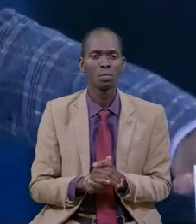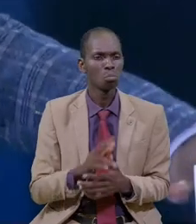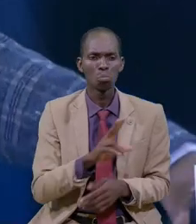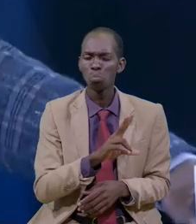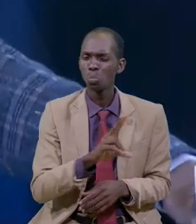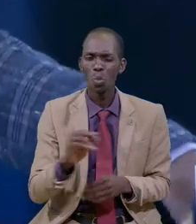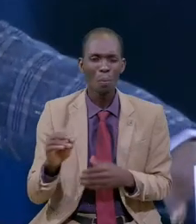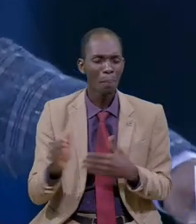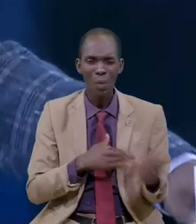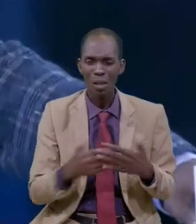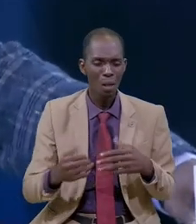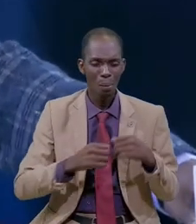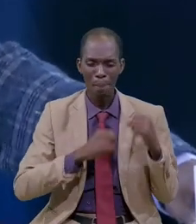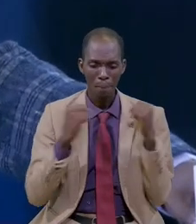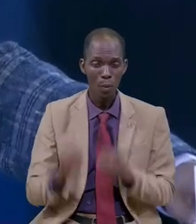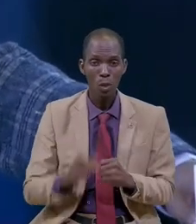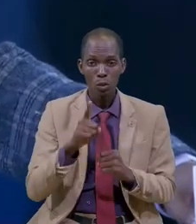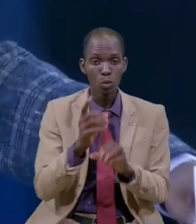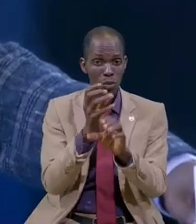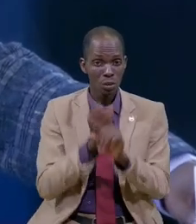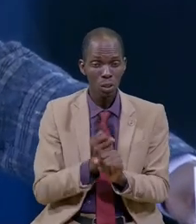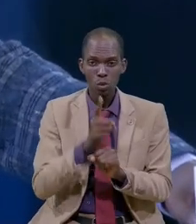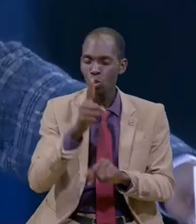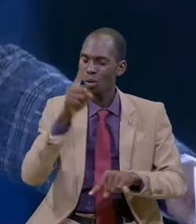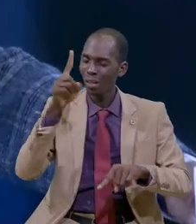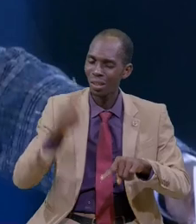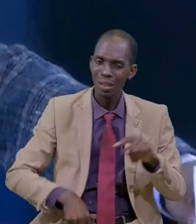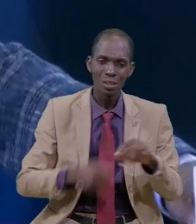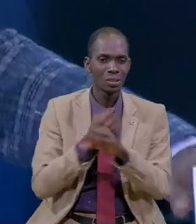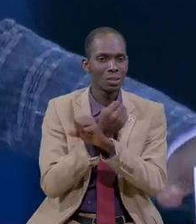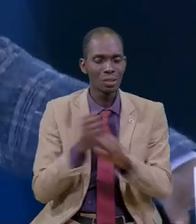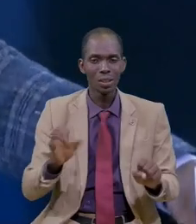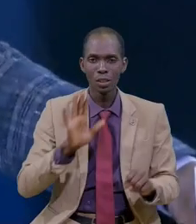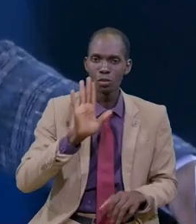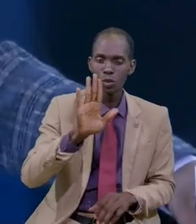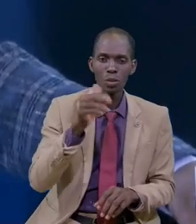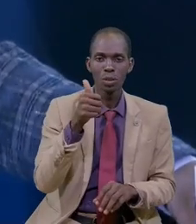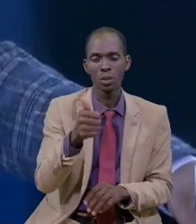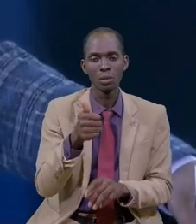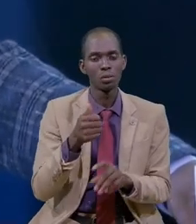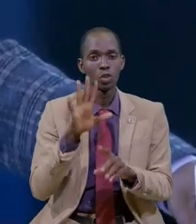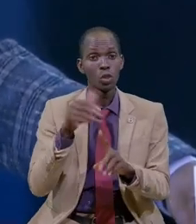what power you have, you cannot save yourself from sin. Peu importe le